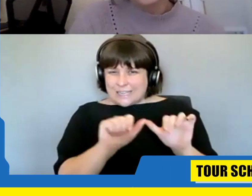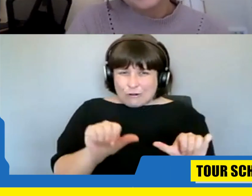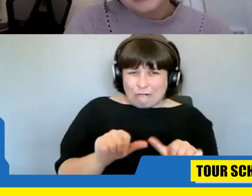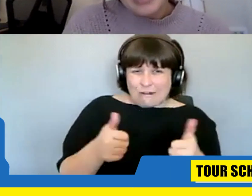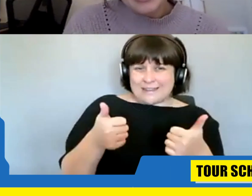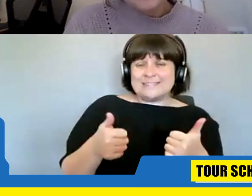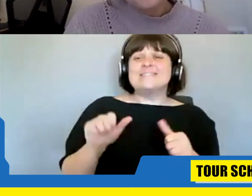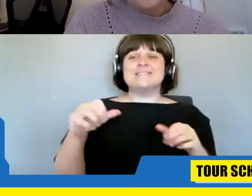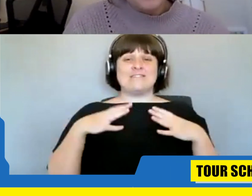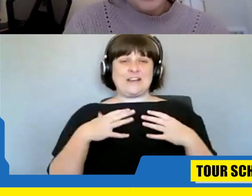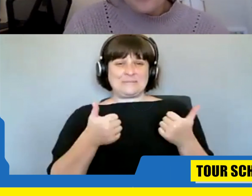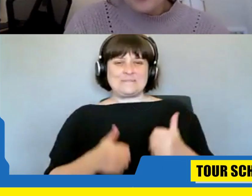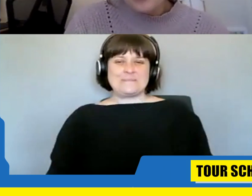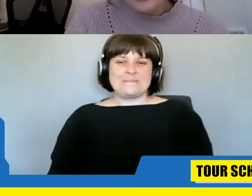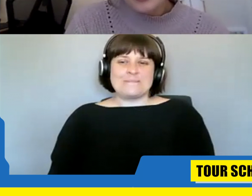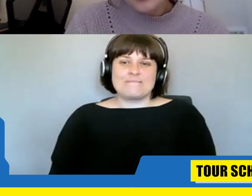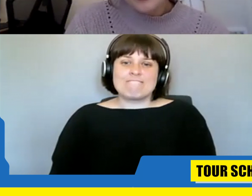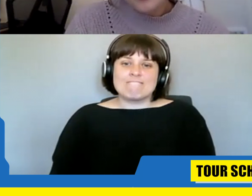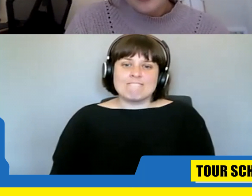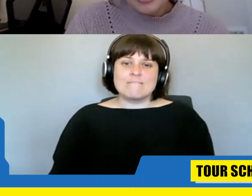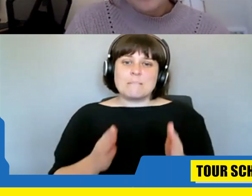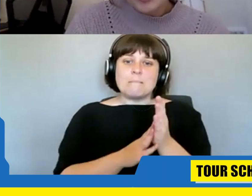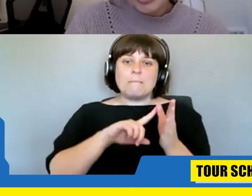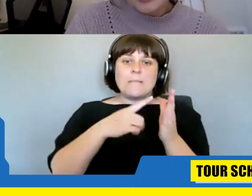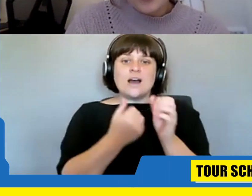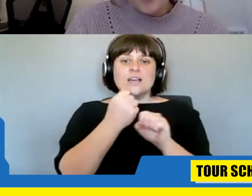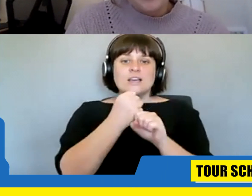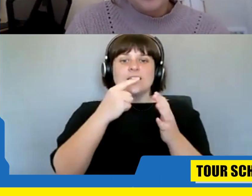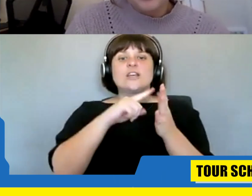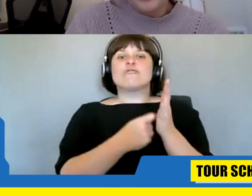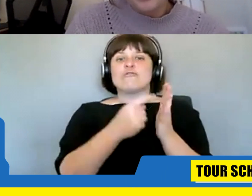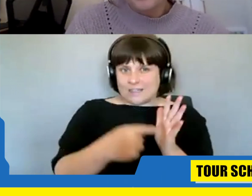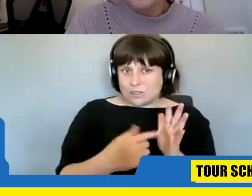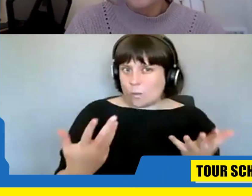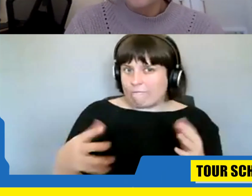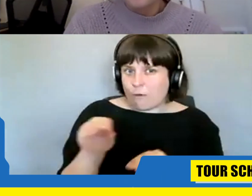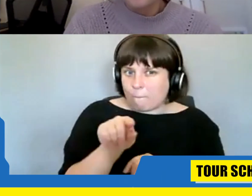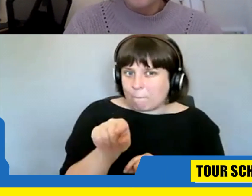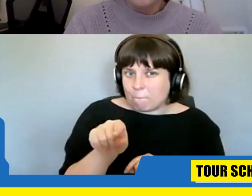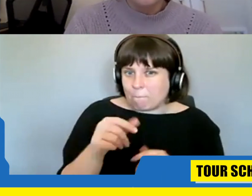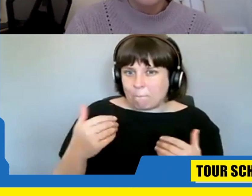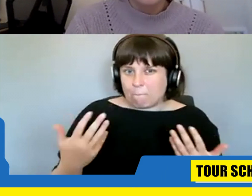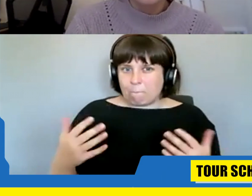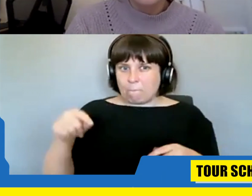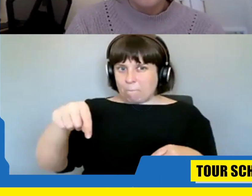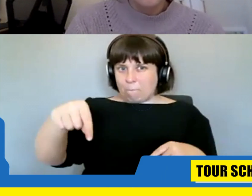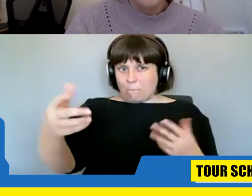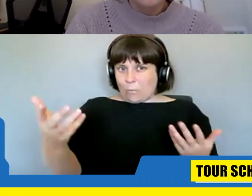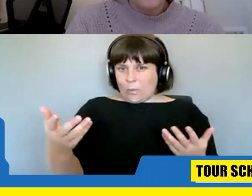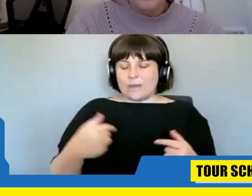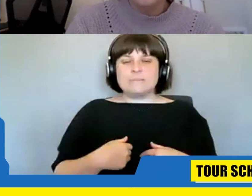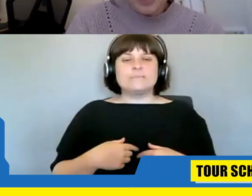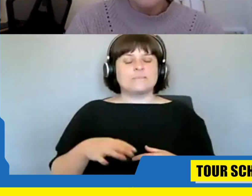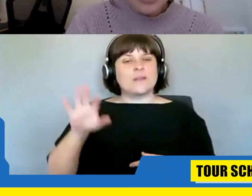you. So Margaret, where are you joining us from? I'm with the St Arnaud Arts